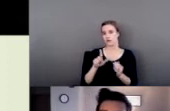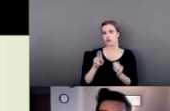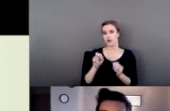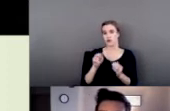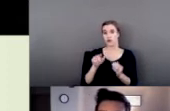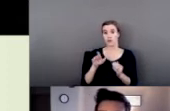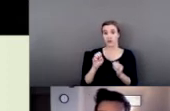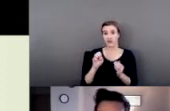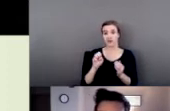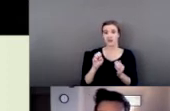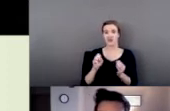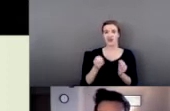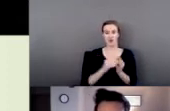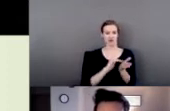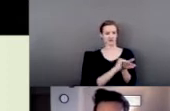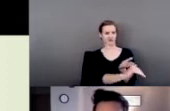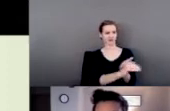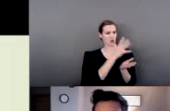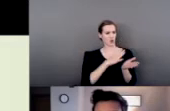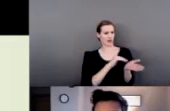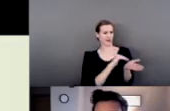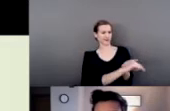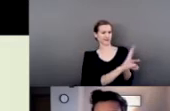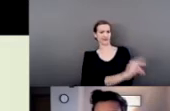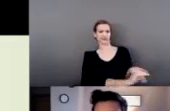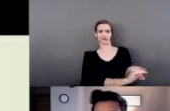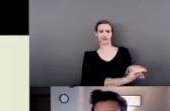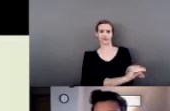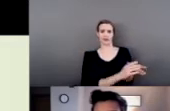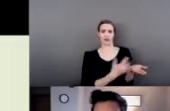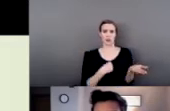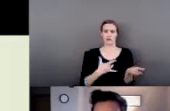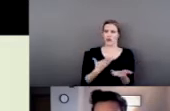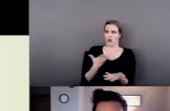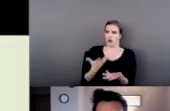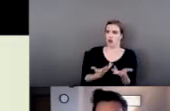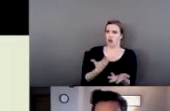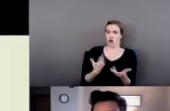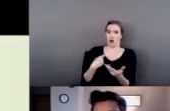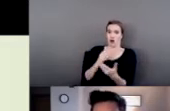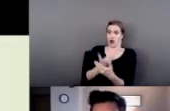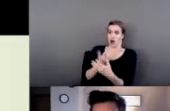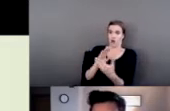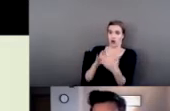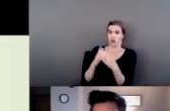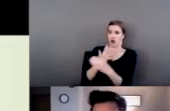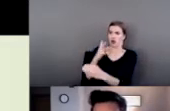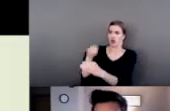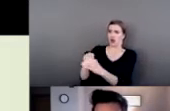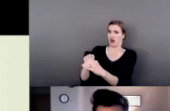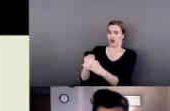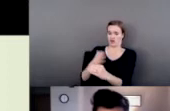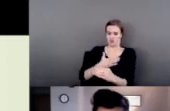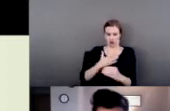sometimes from communities because we don't know what to do. You know, we aren't able to fulfill our matriarchal